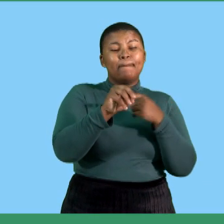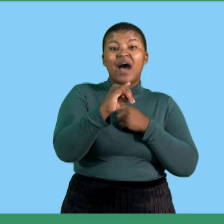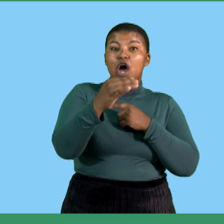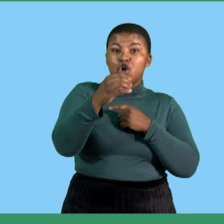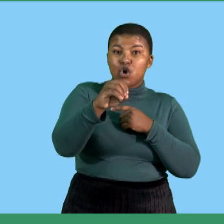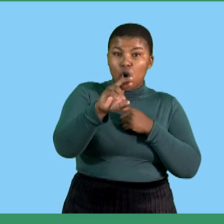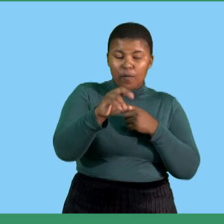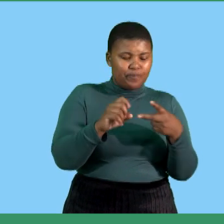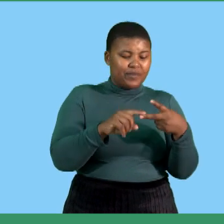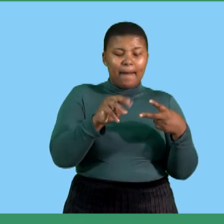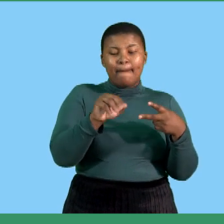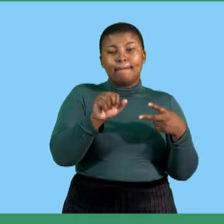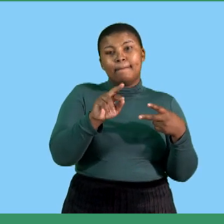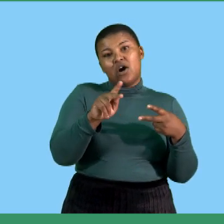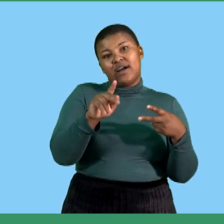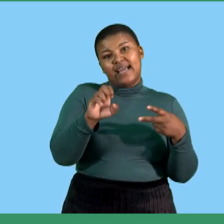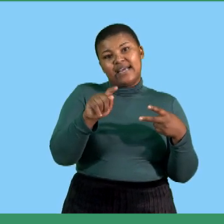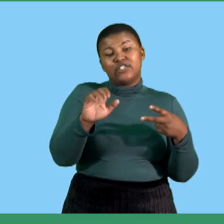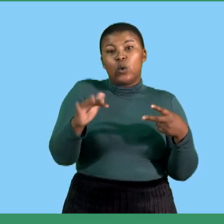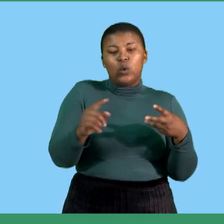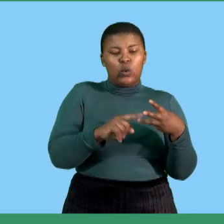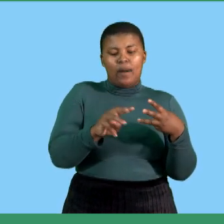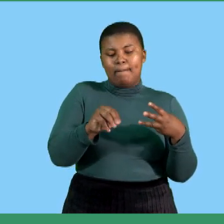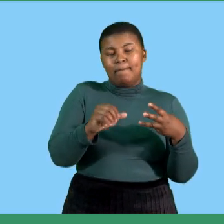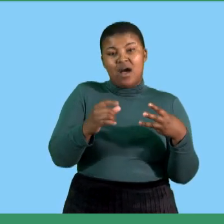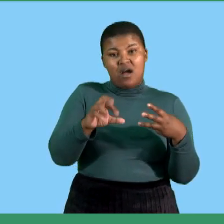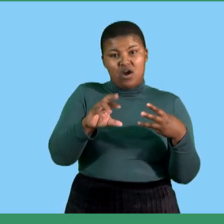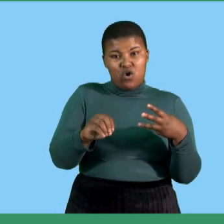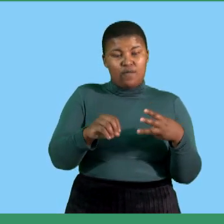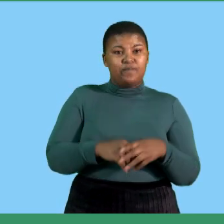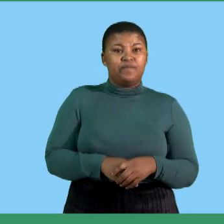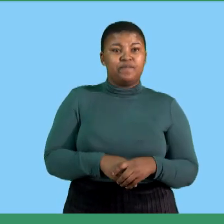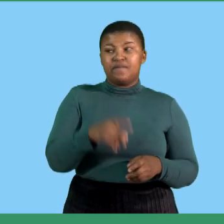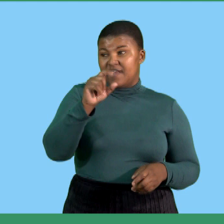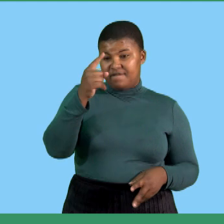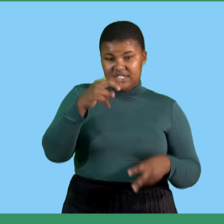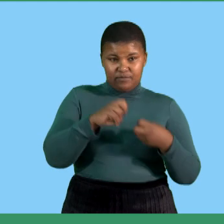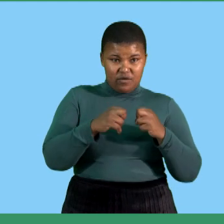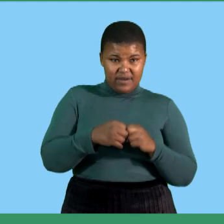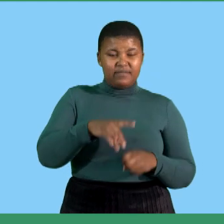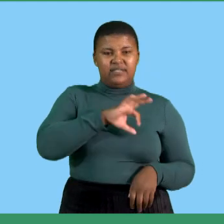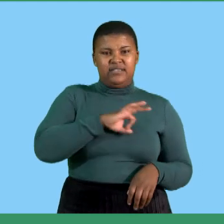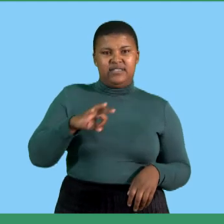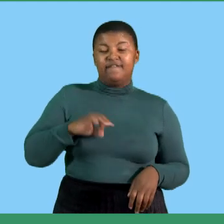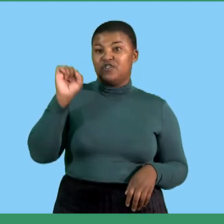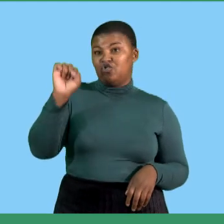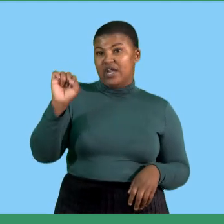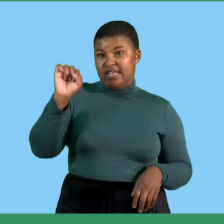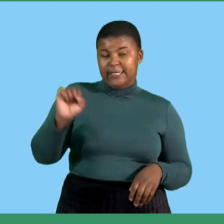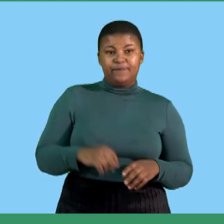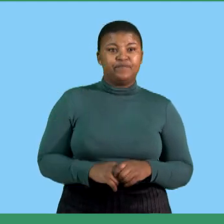market, or macro. So let's take a look. Our first problem is the employees that are on strike. All right?